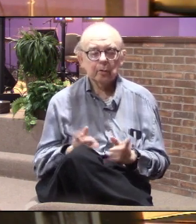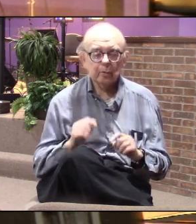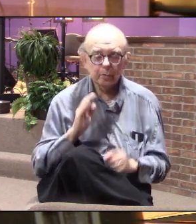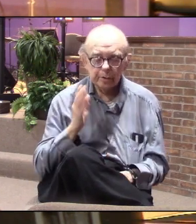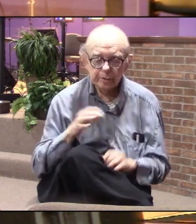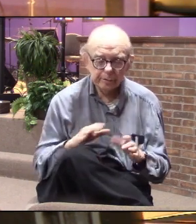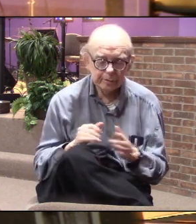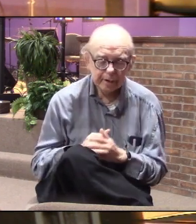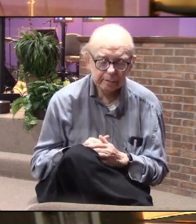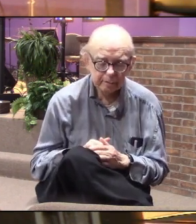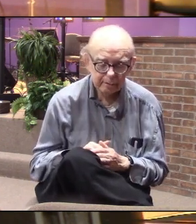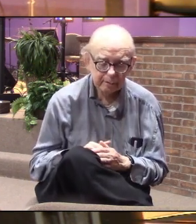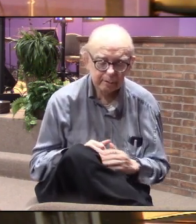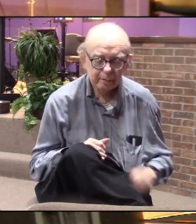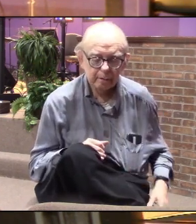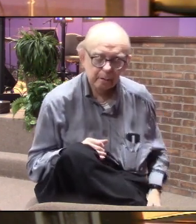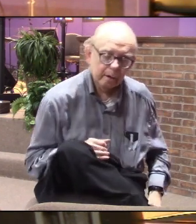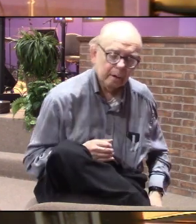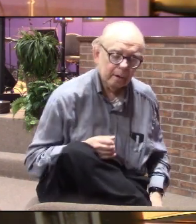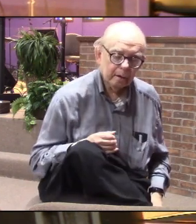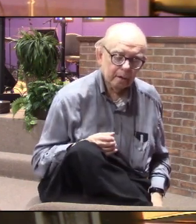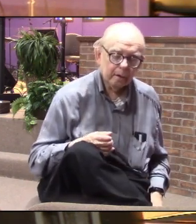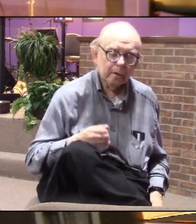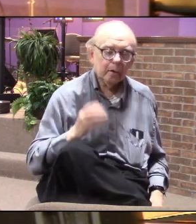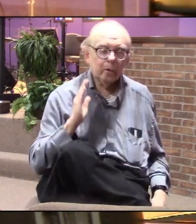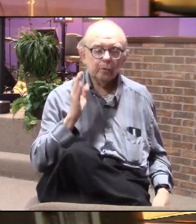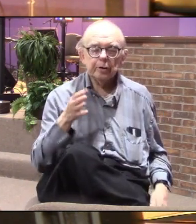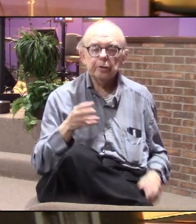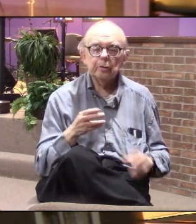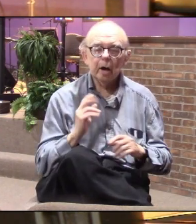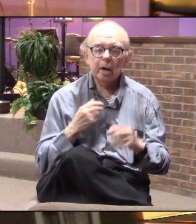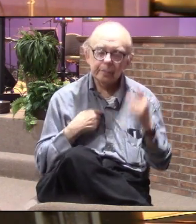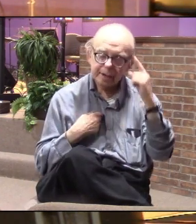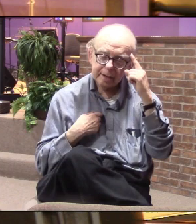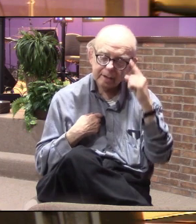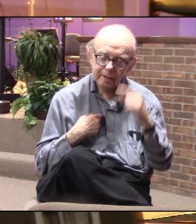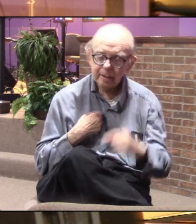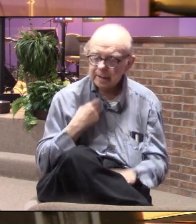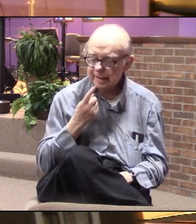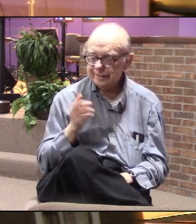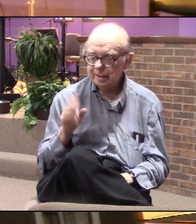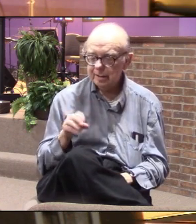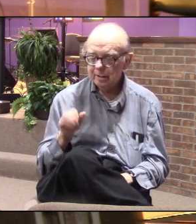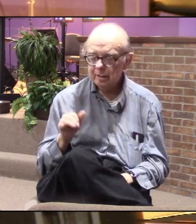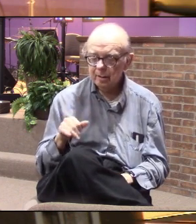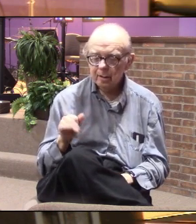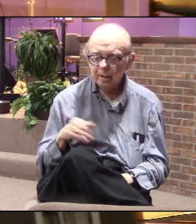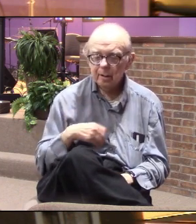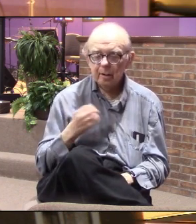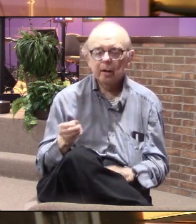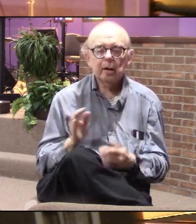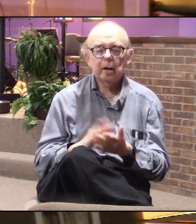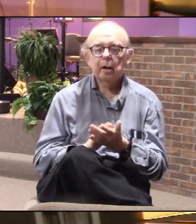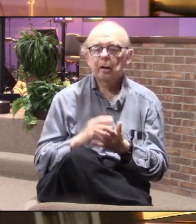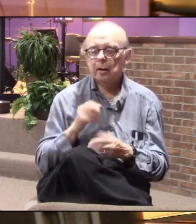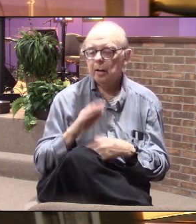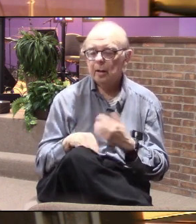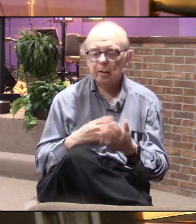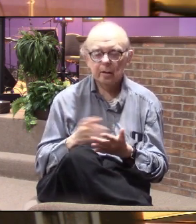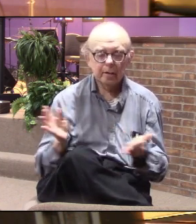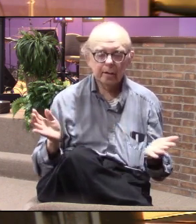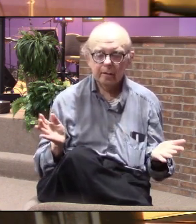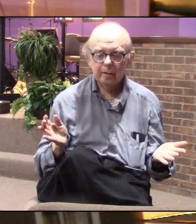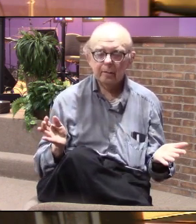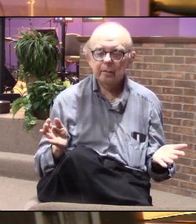you? Will you honor me? Yes. Lord, I'm going to give you praise and honor and glory in